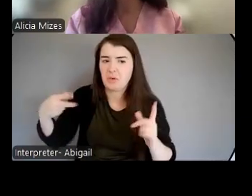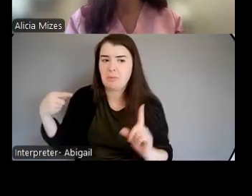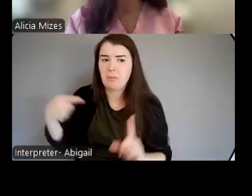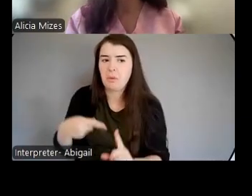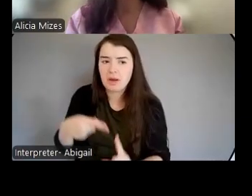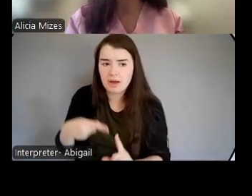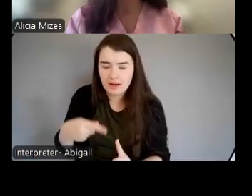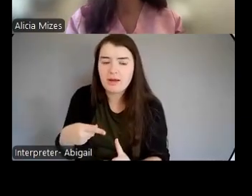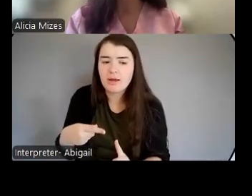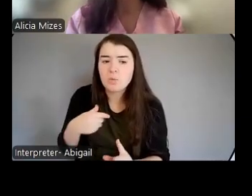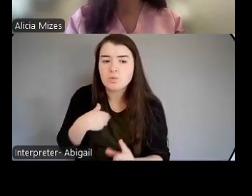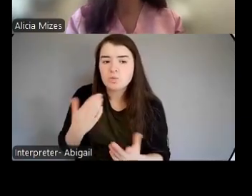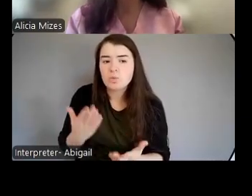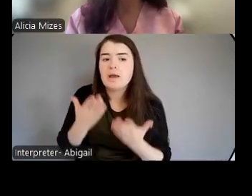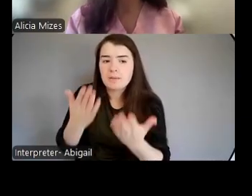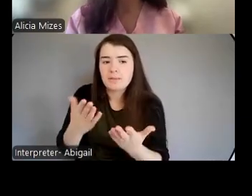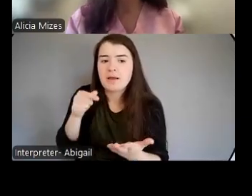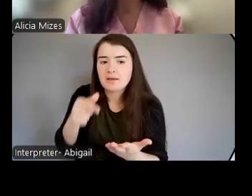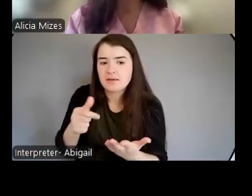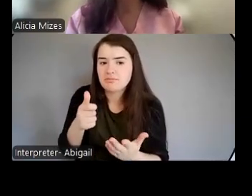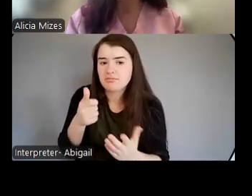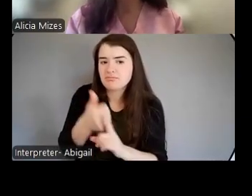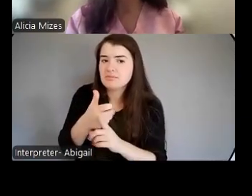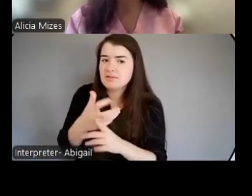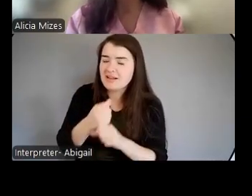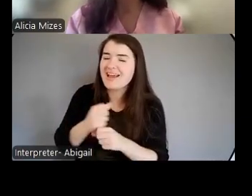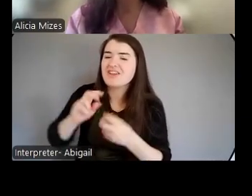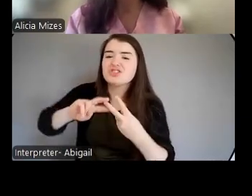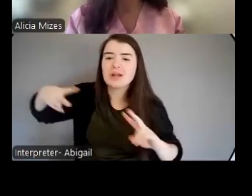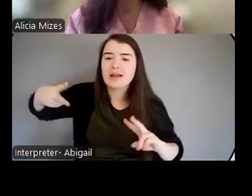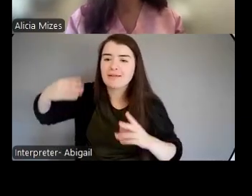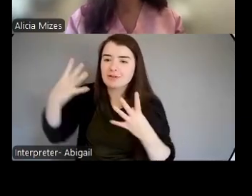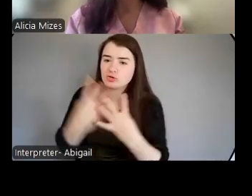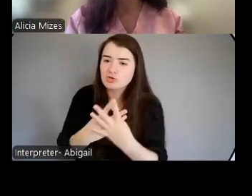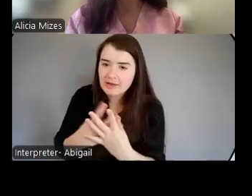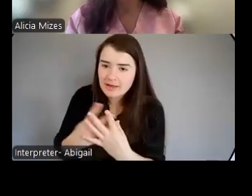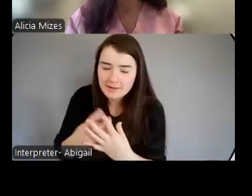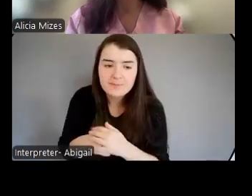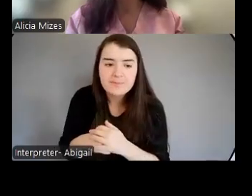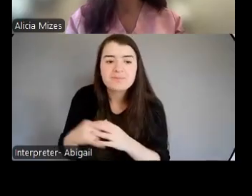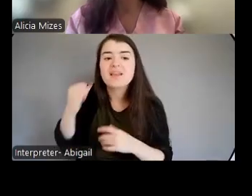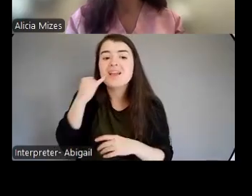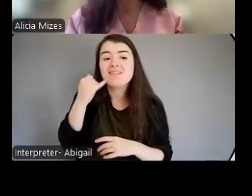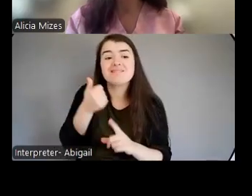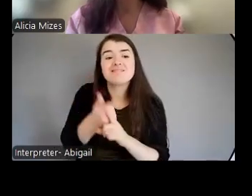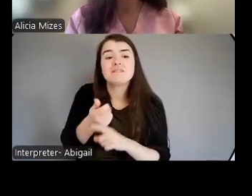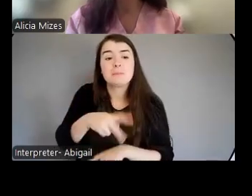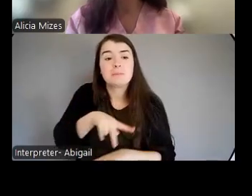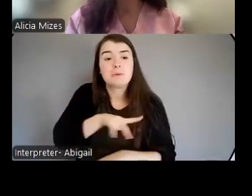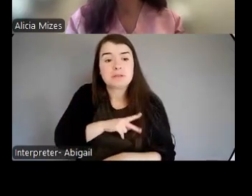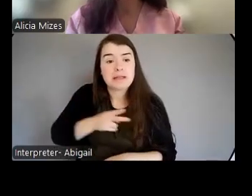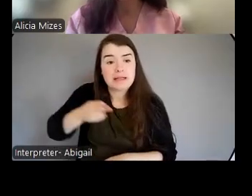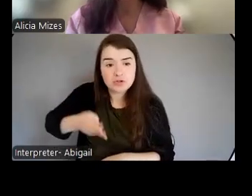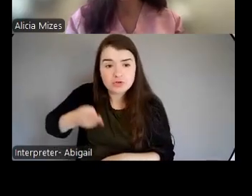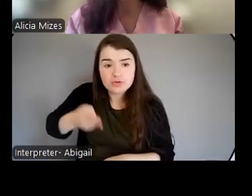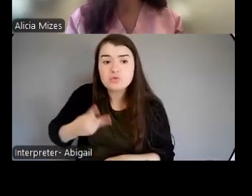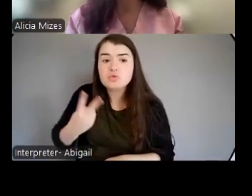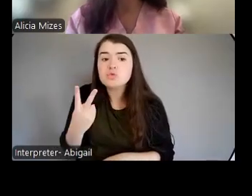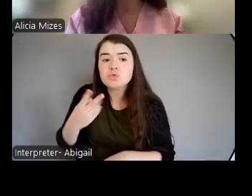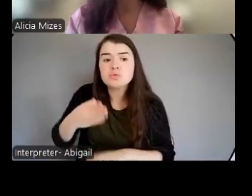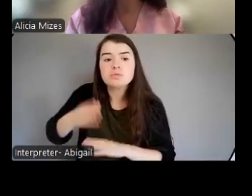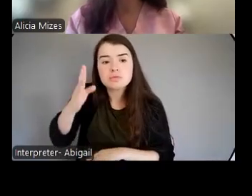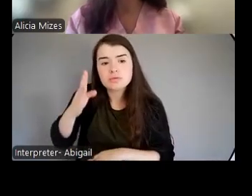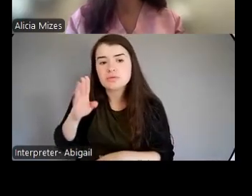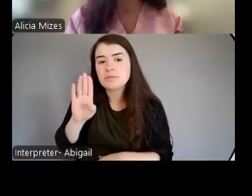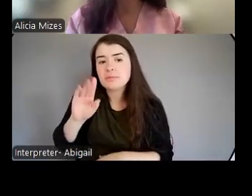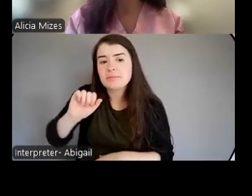should also get a genetic screen. If someone has a personal history of 2 or more BAP1 mutated atypical intradermal tumors, then